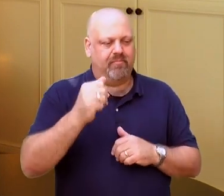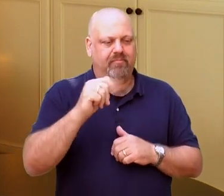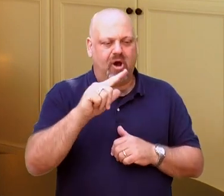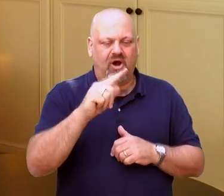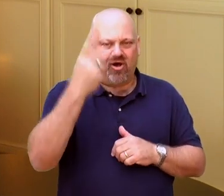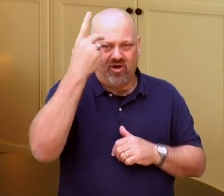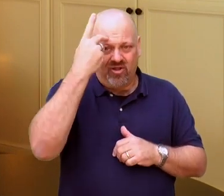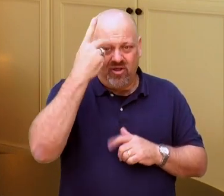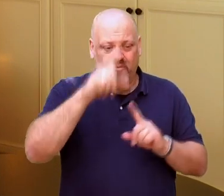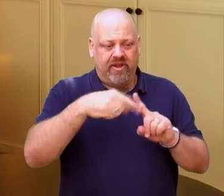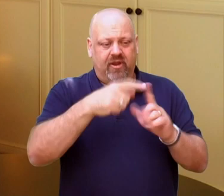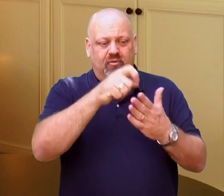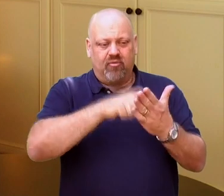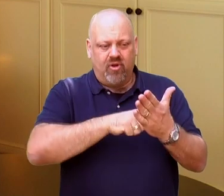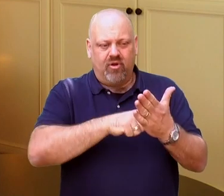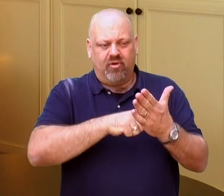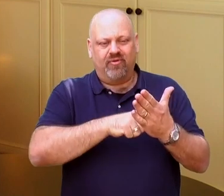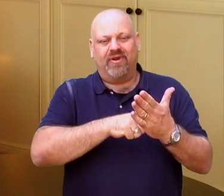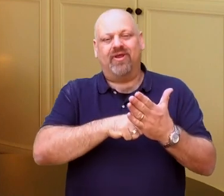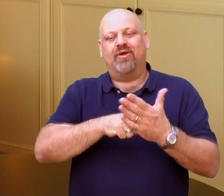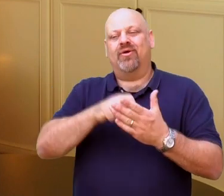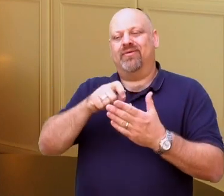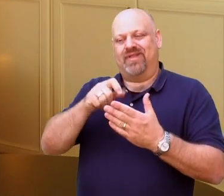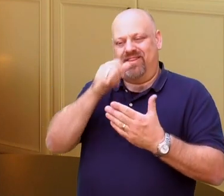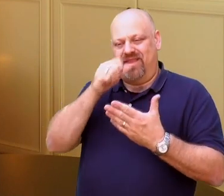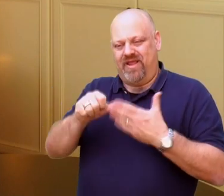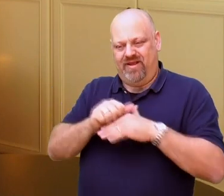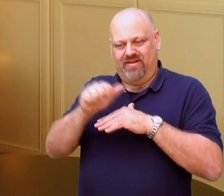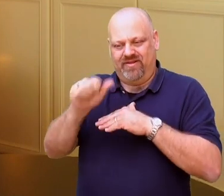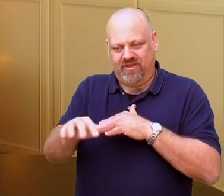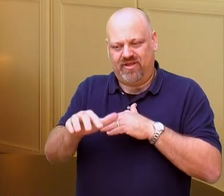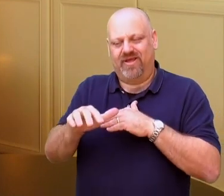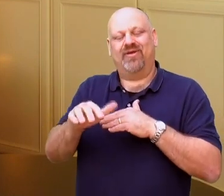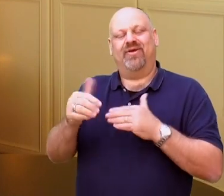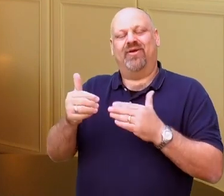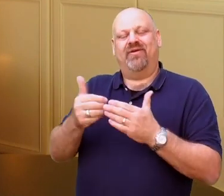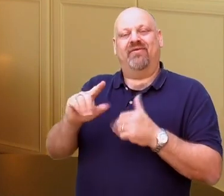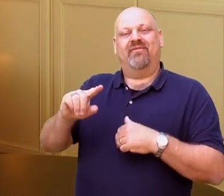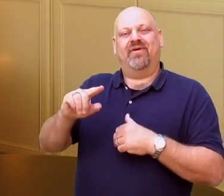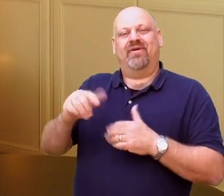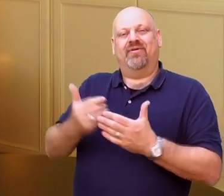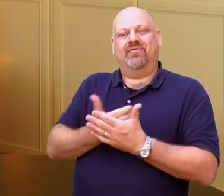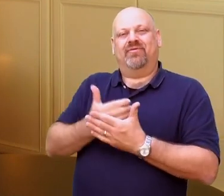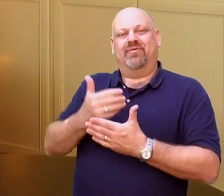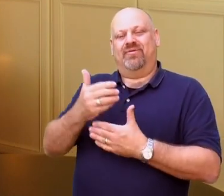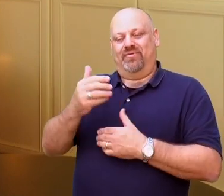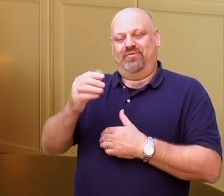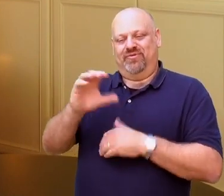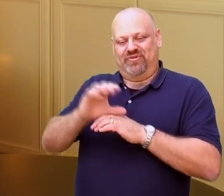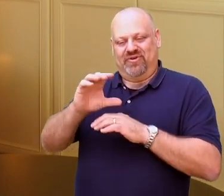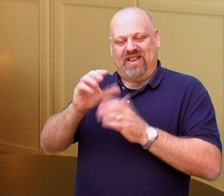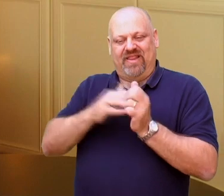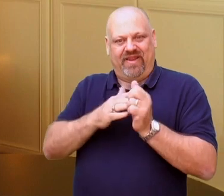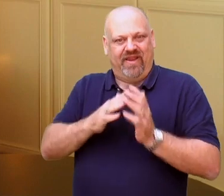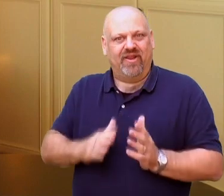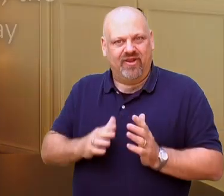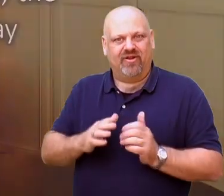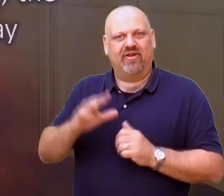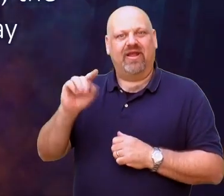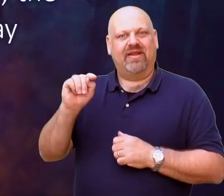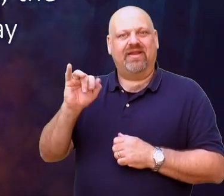first century church leaders named Timothy. In 1 Timothy chapter 1, beginning at verse 15, we